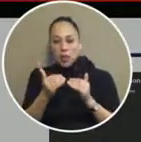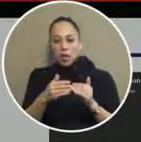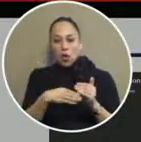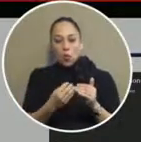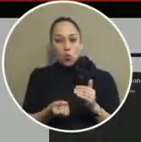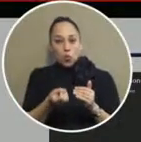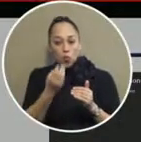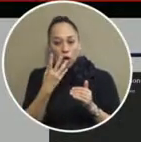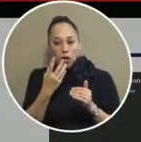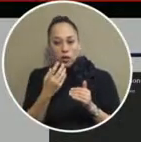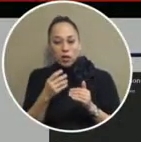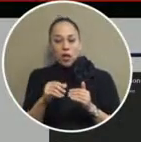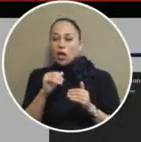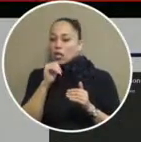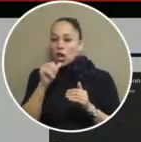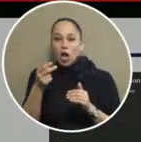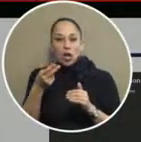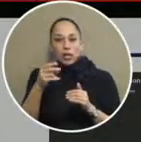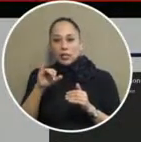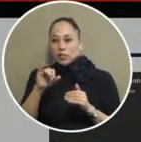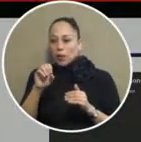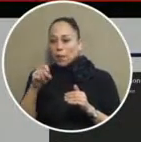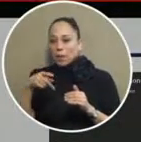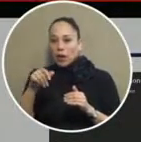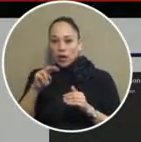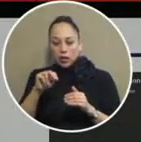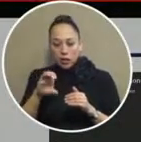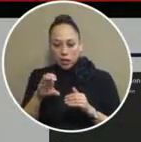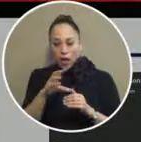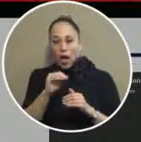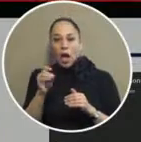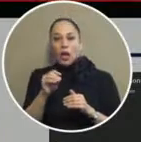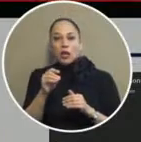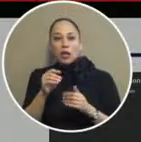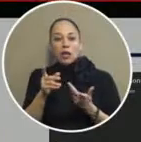whites, non-Hispanics, and also African Americans.